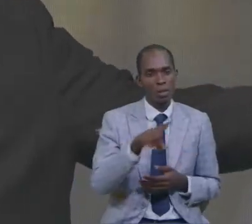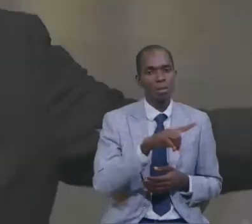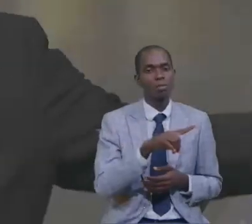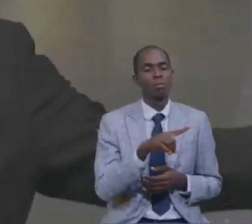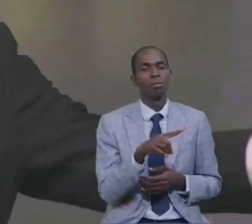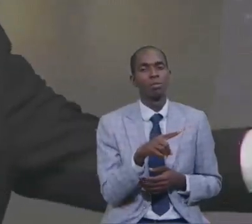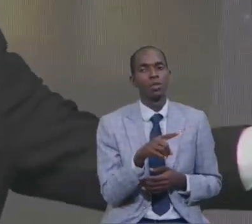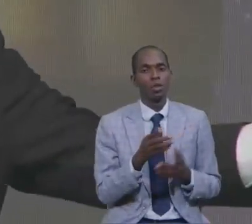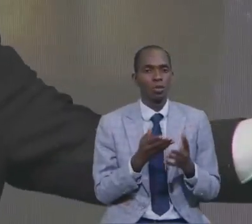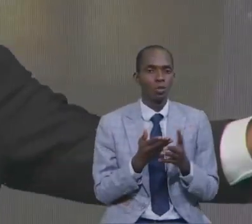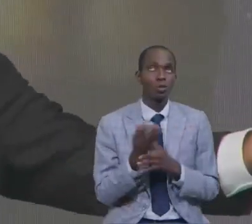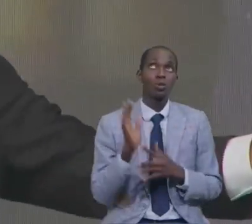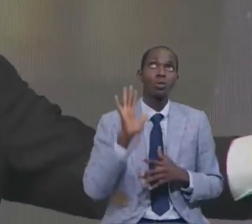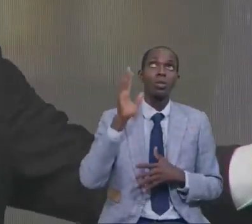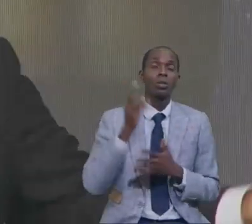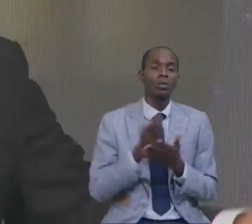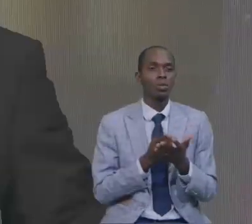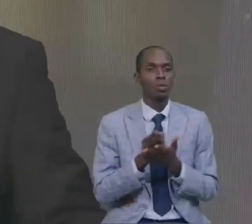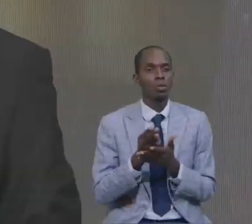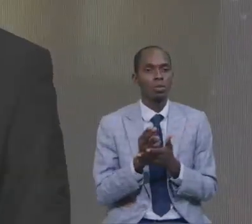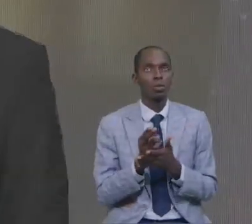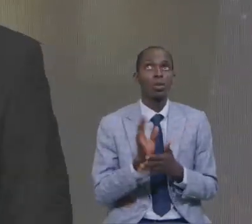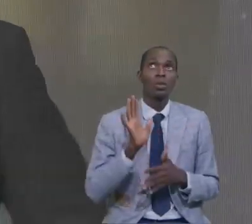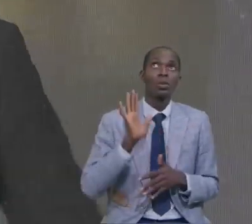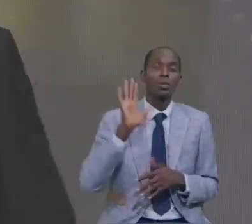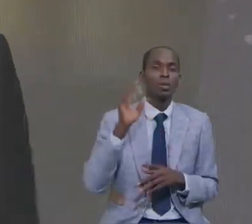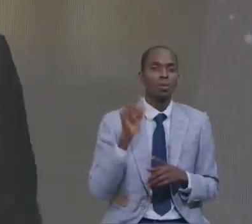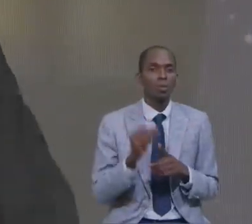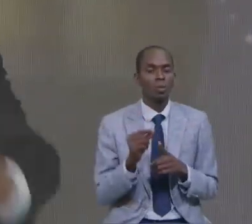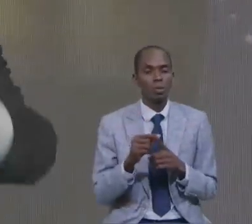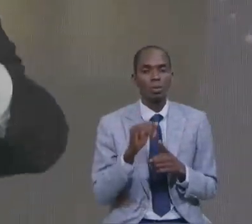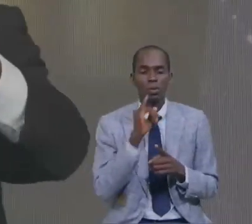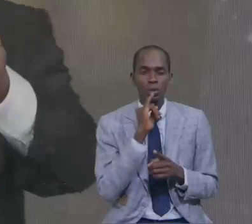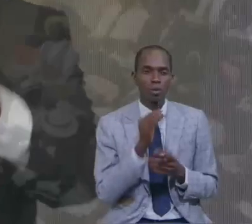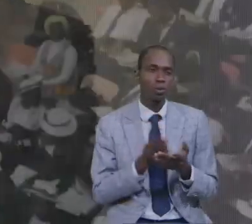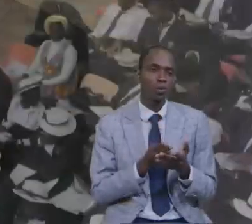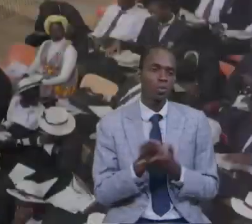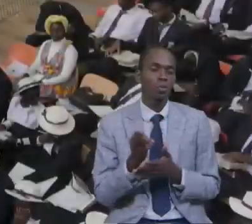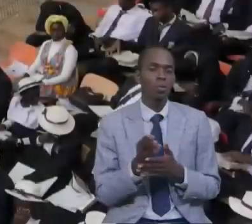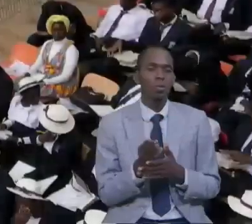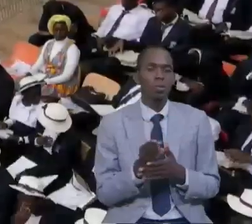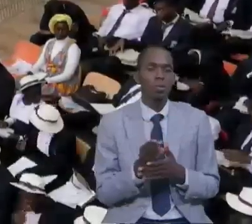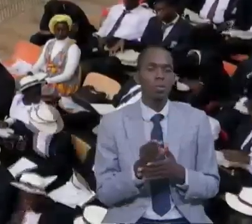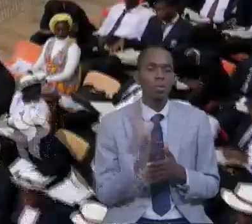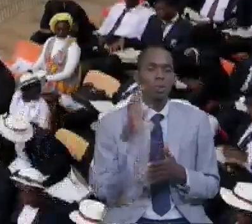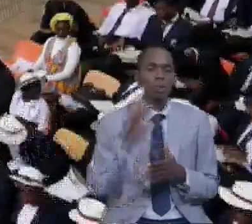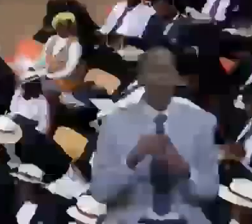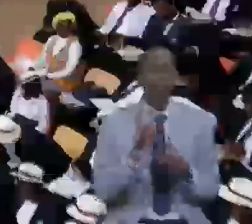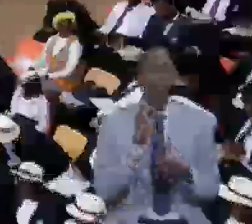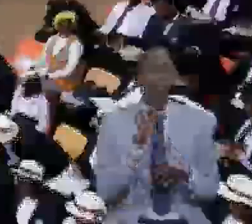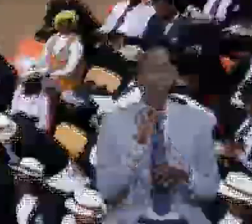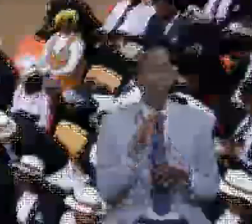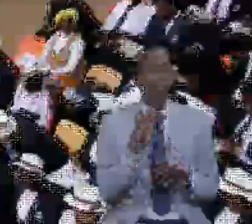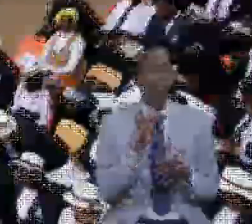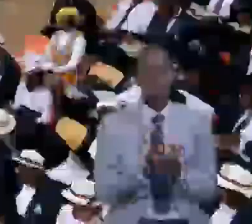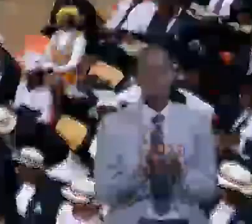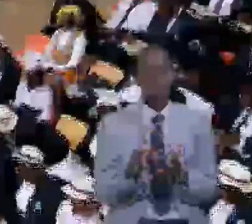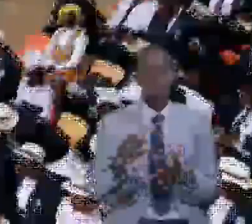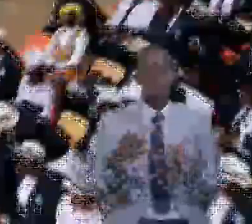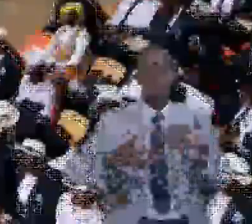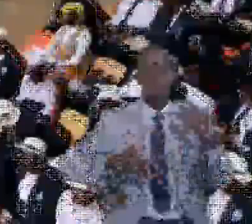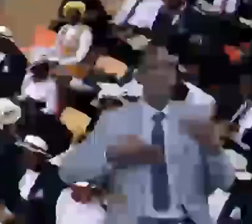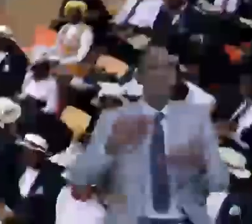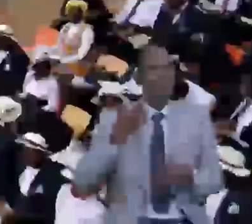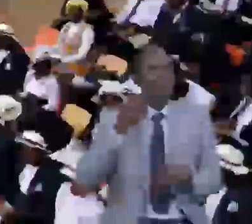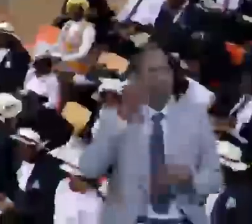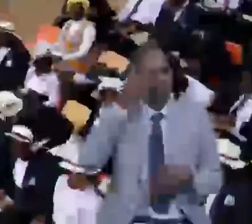saved. He said, rejoice because your names are written in heaven. Above the salvation,